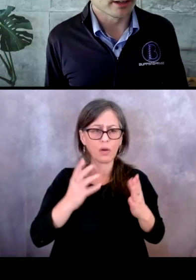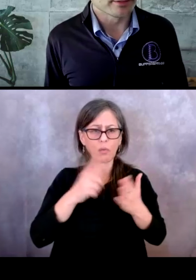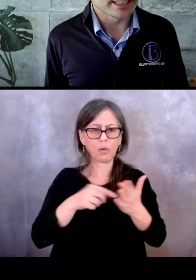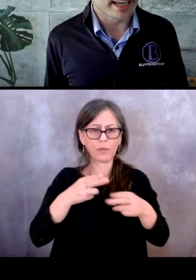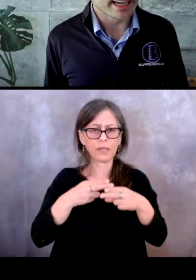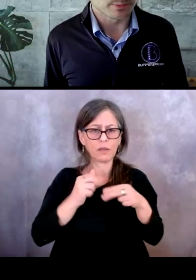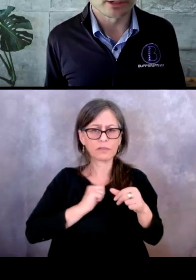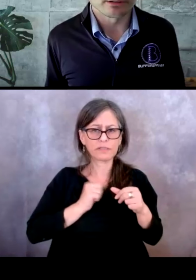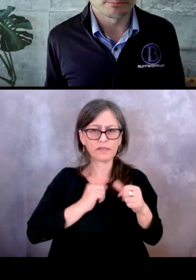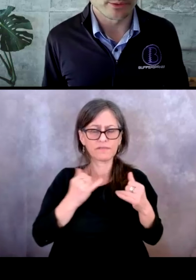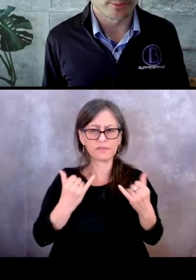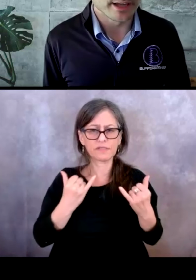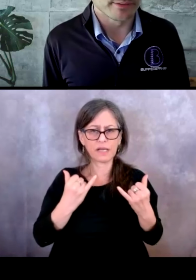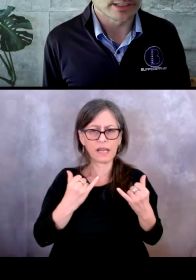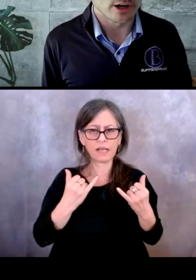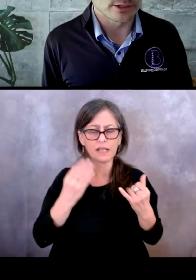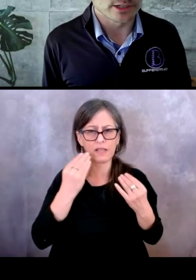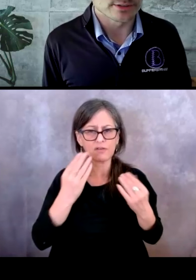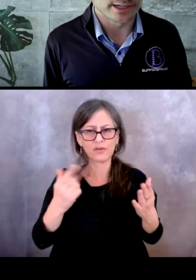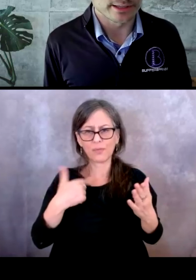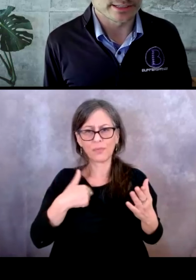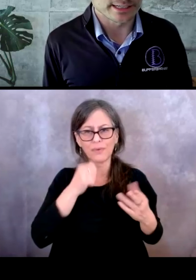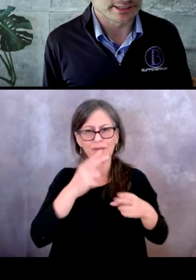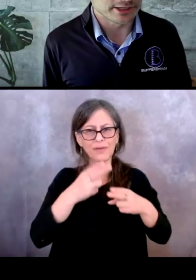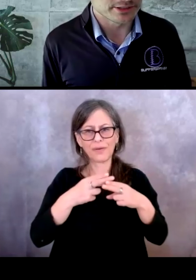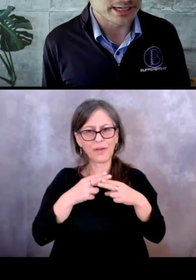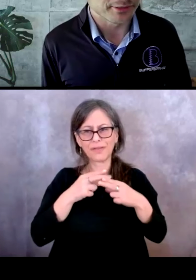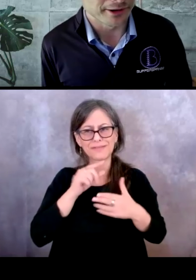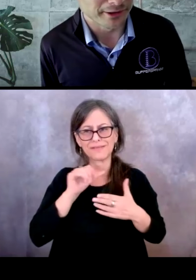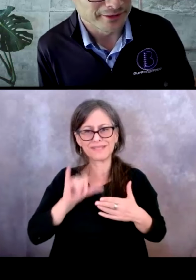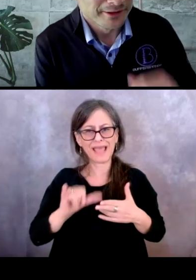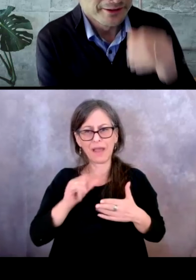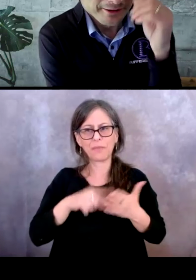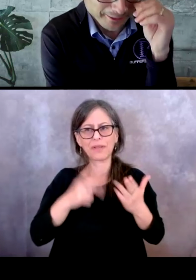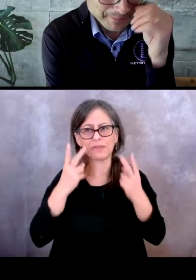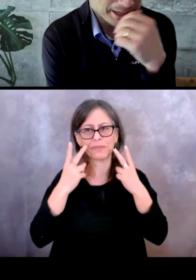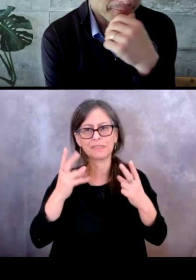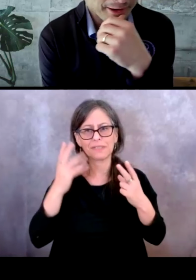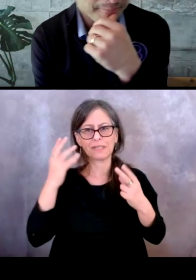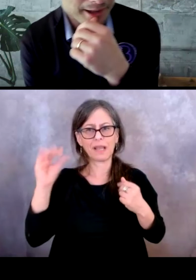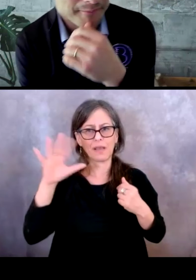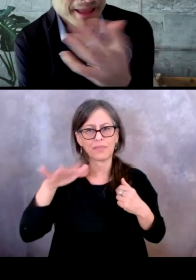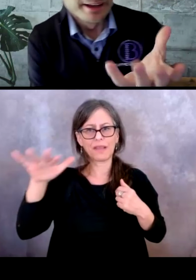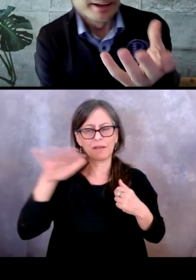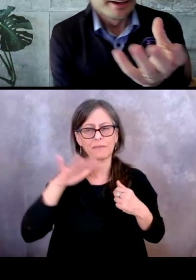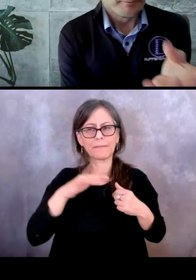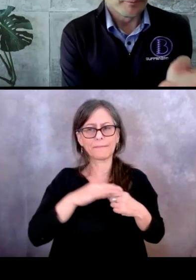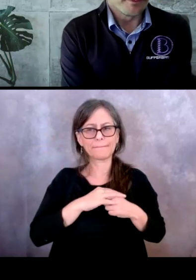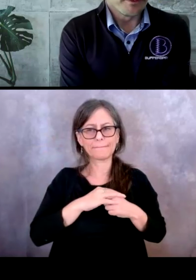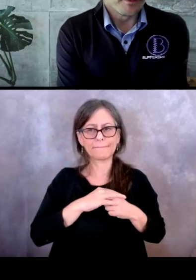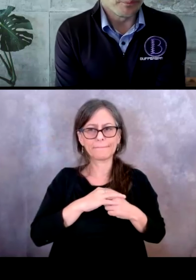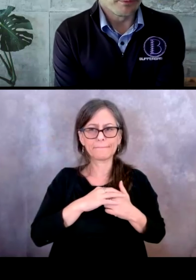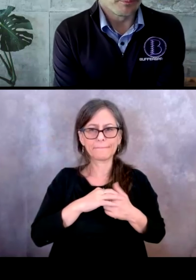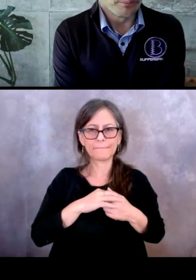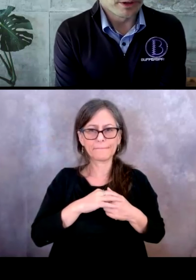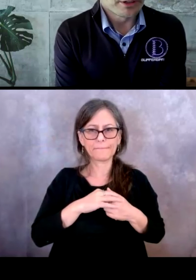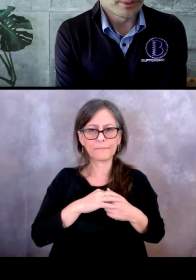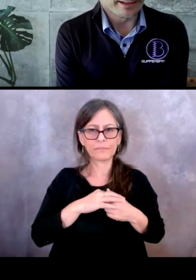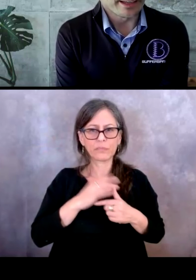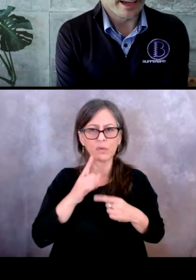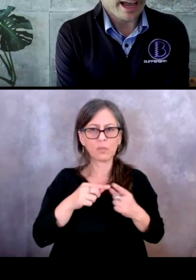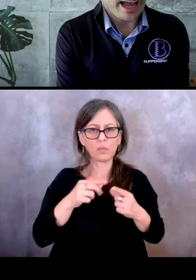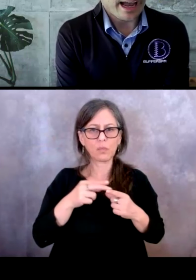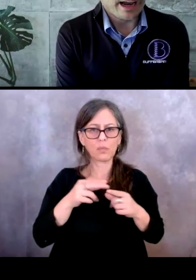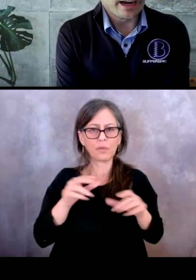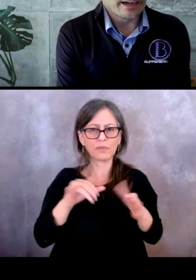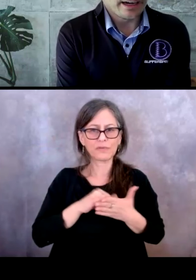call ourselves these days, which by the way, none of us call ourselves any of these things that you see out there on media and whatnot. But when we're doing